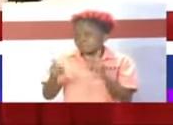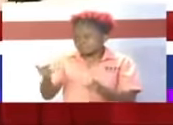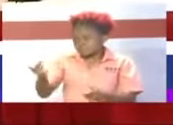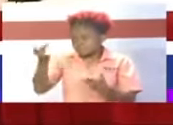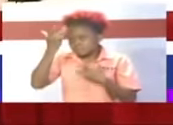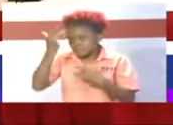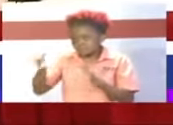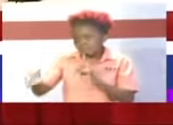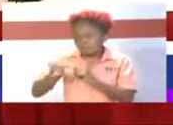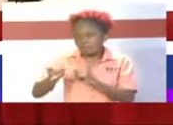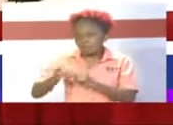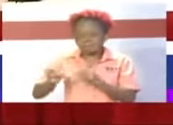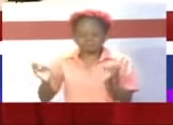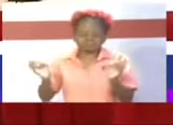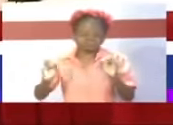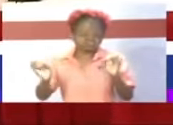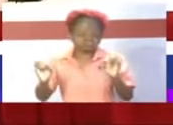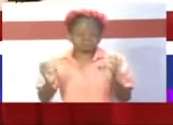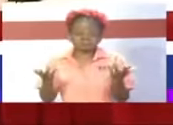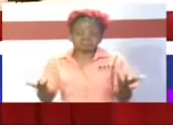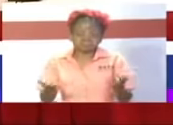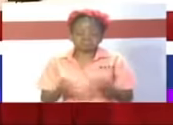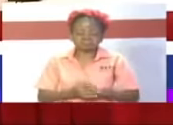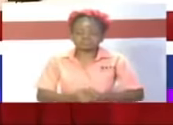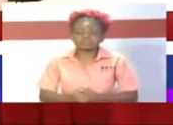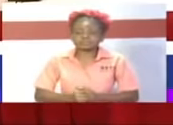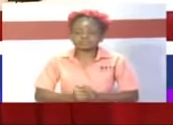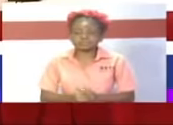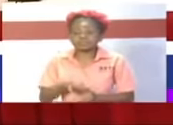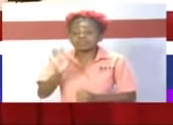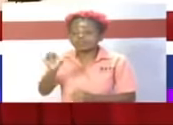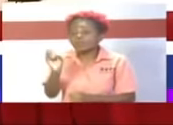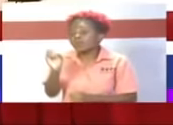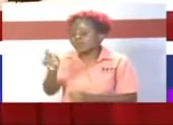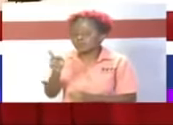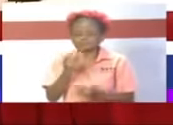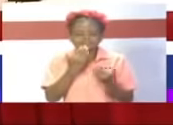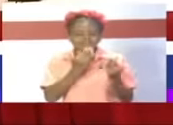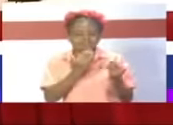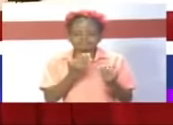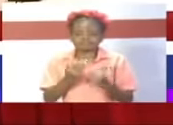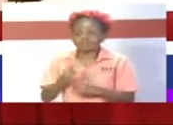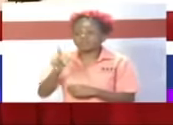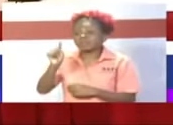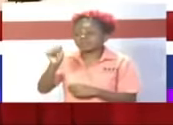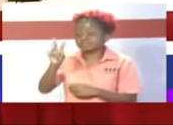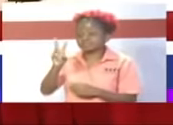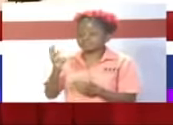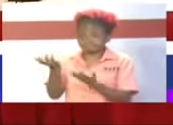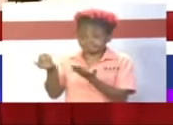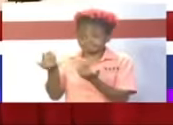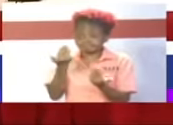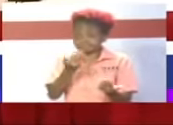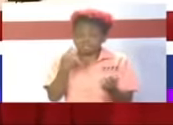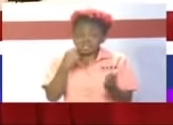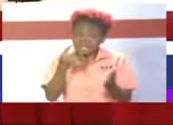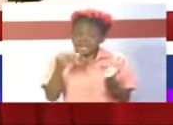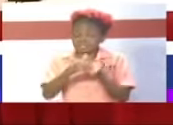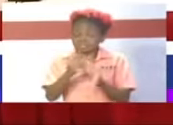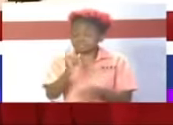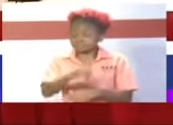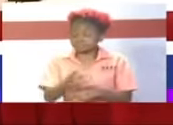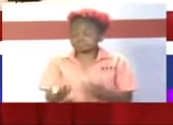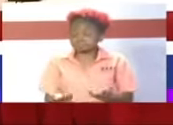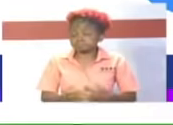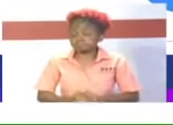Good morning again. Morning. Thanks again. Dr. Hines, I'm seeing a lot of celebration in the medical fraternity and across